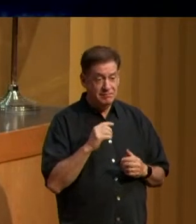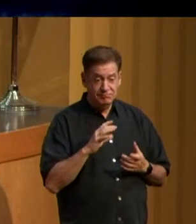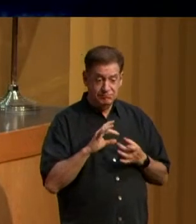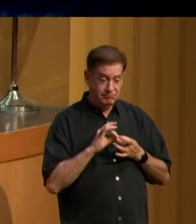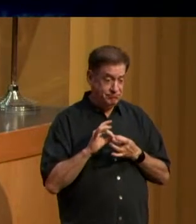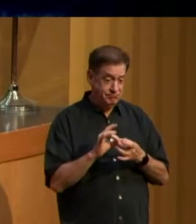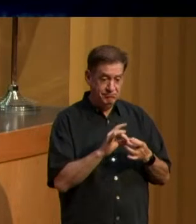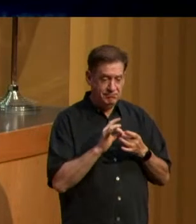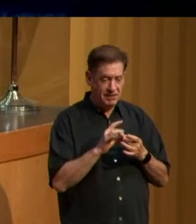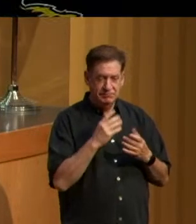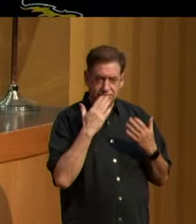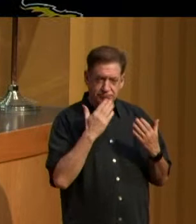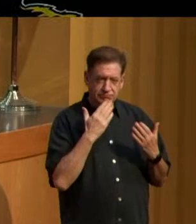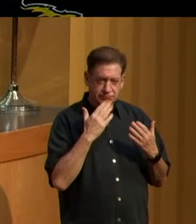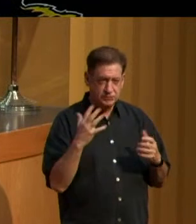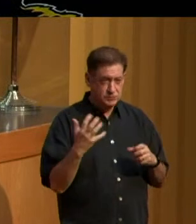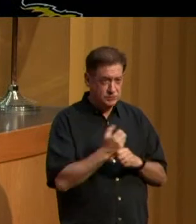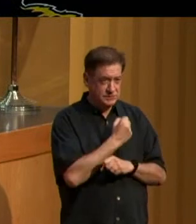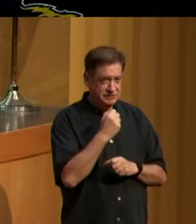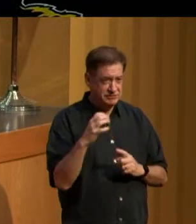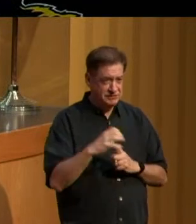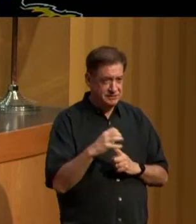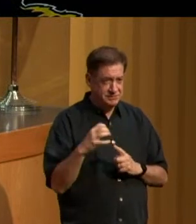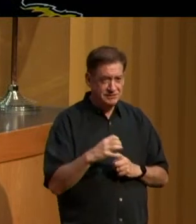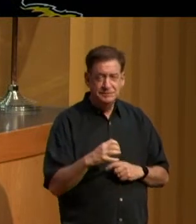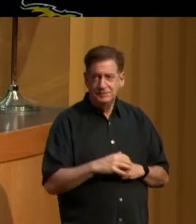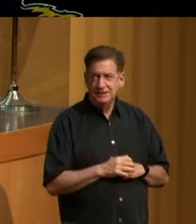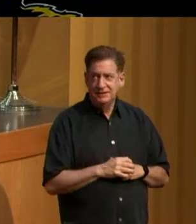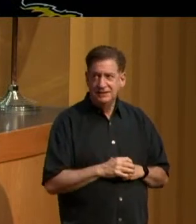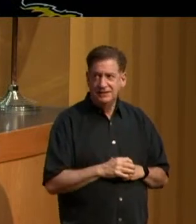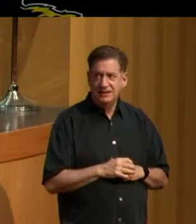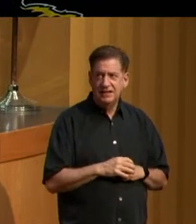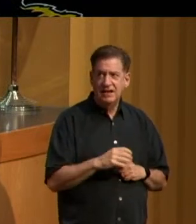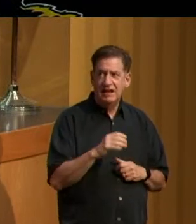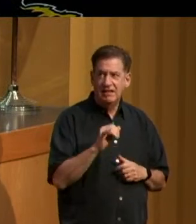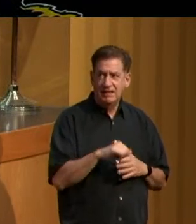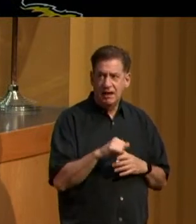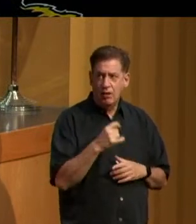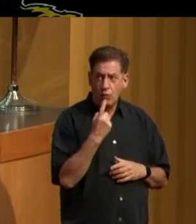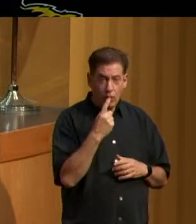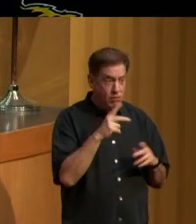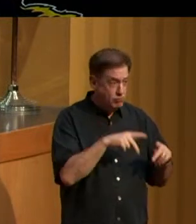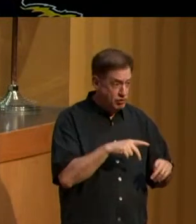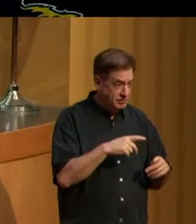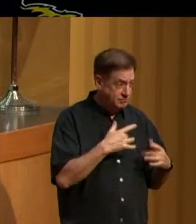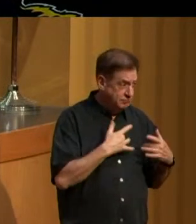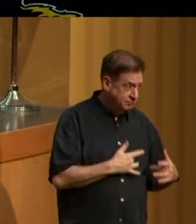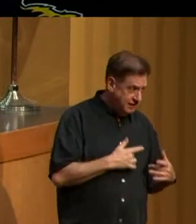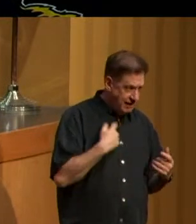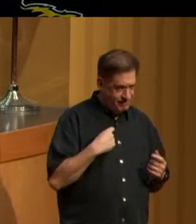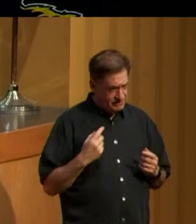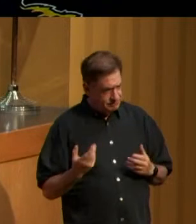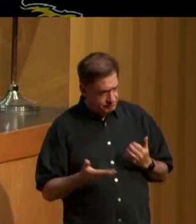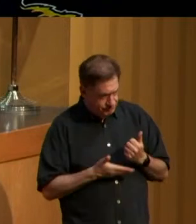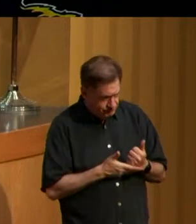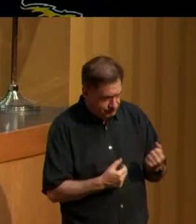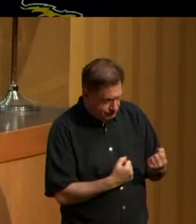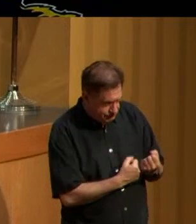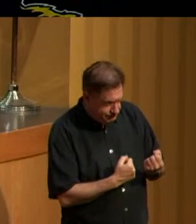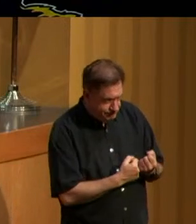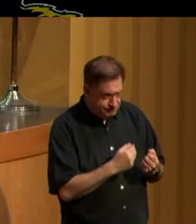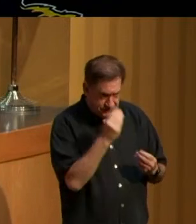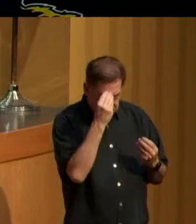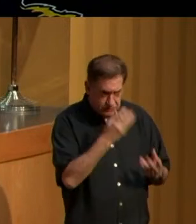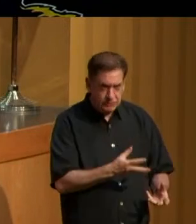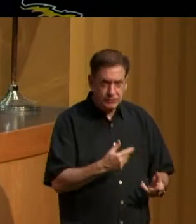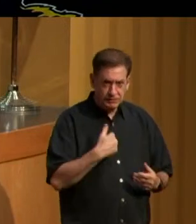national championship and bring it home. The team is like a machine, so if one person is down, we have to fix it and let them know we're all here. You